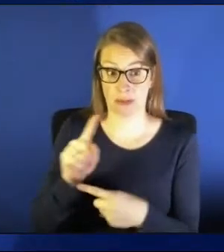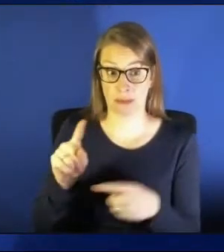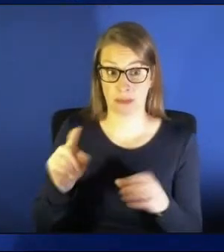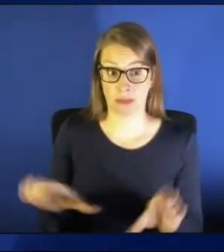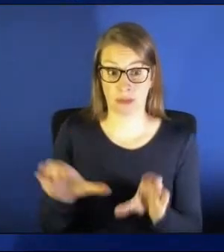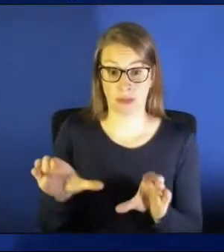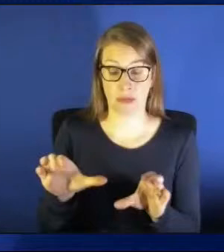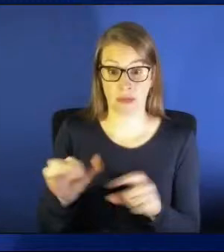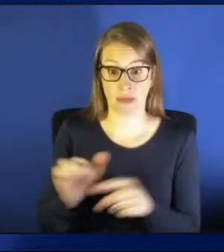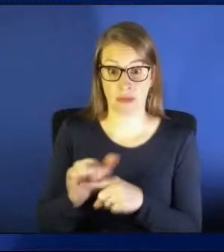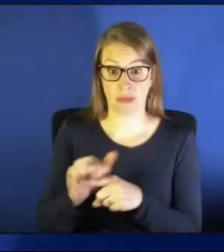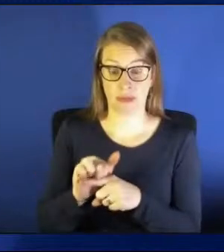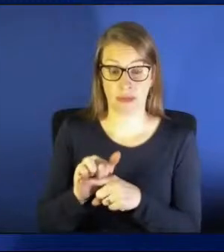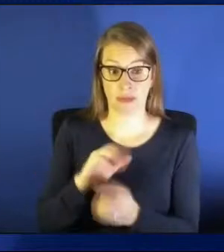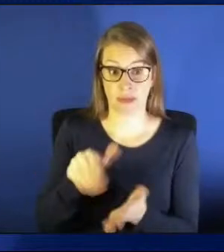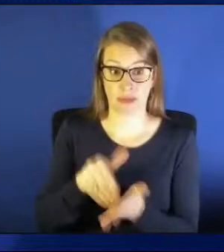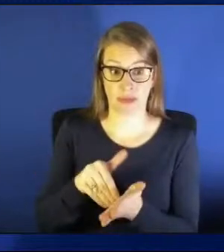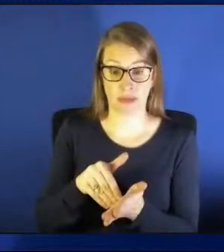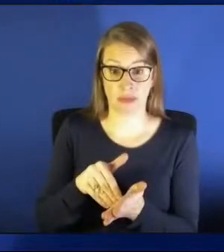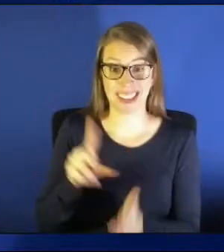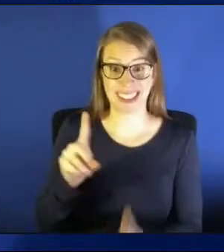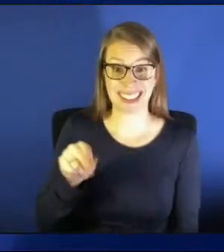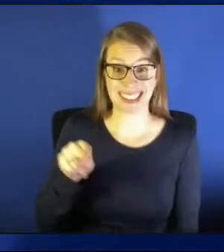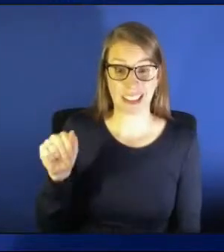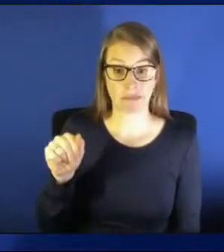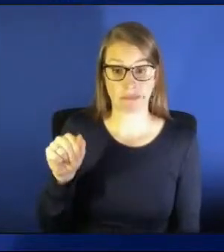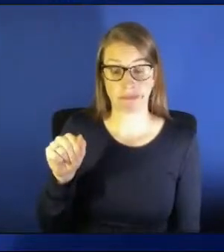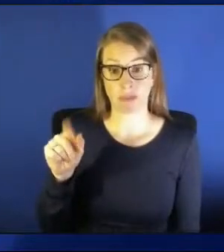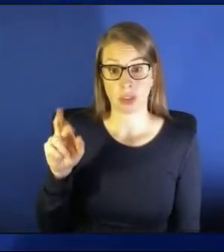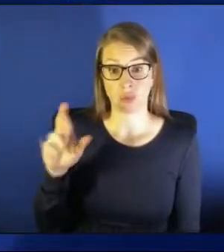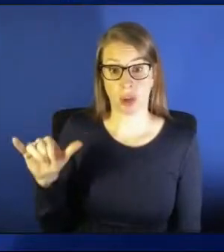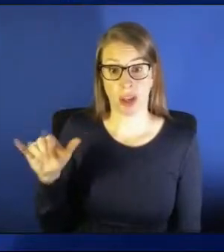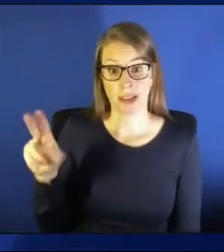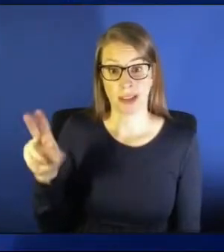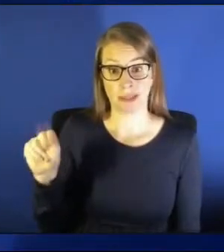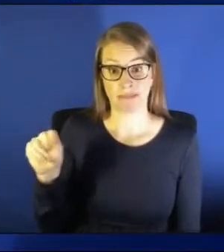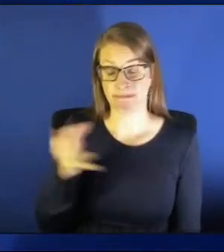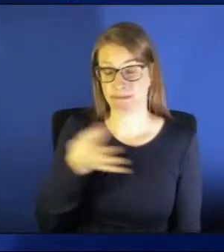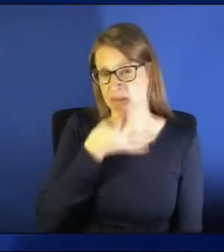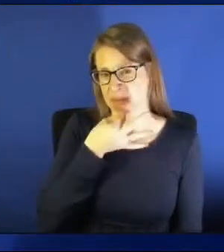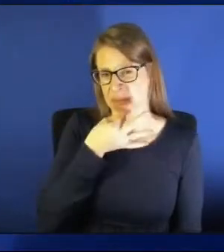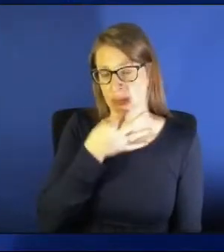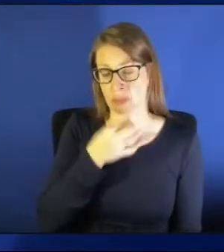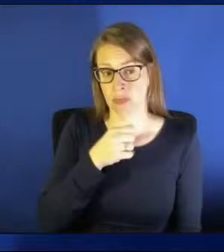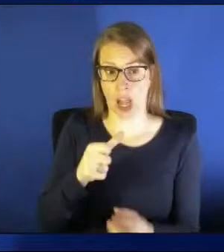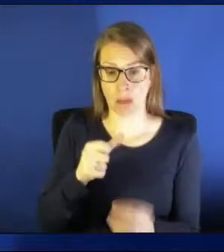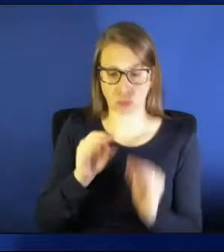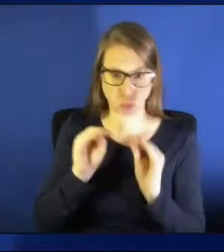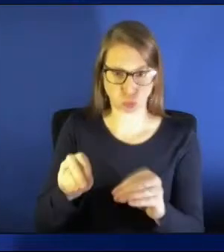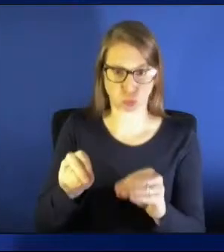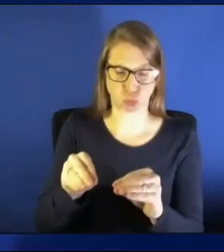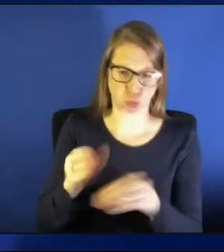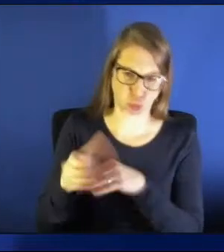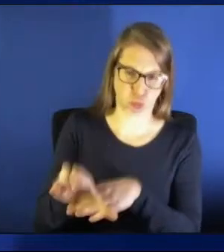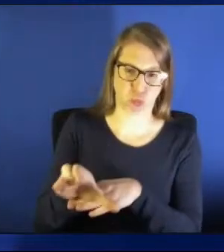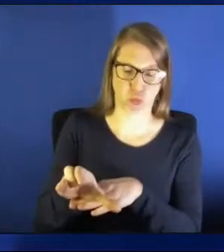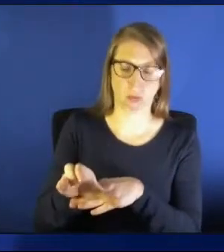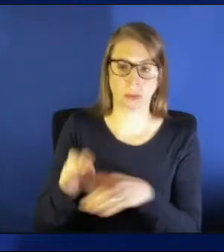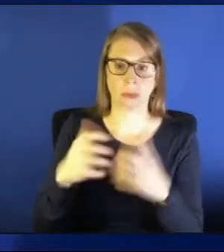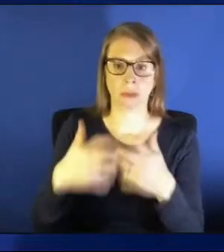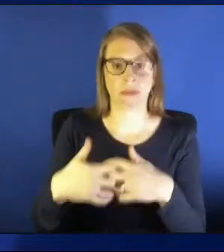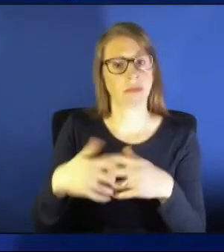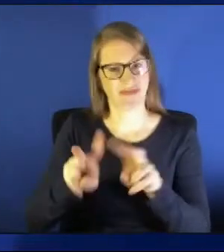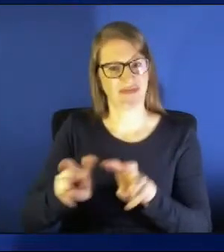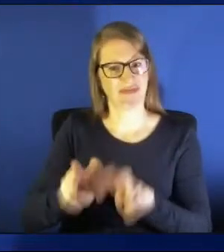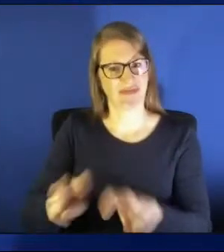and Ryan are true experts, and it's not like that they're going to just put you in this machine. They actually can analyze things, and I think they can help people a lot.